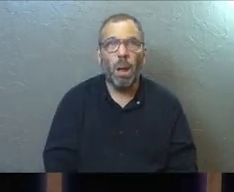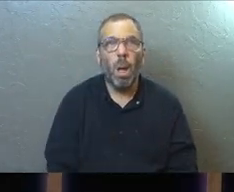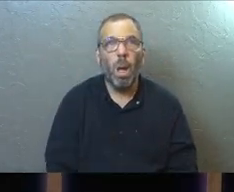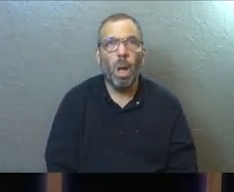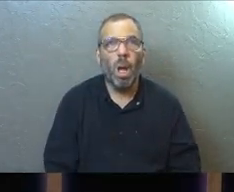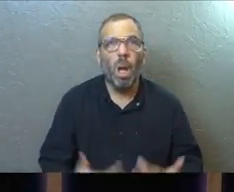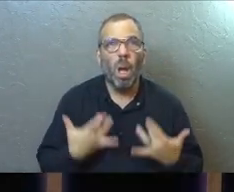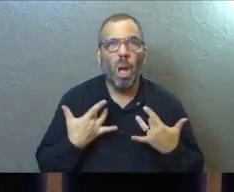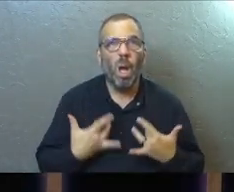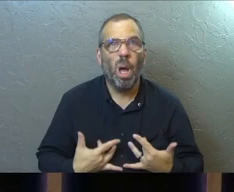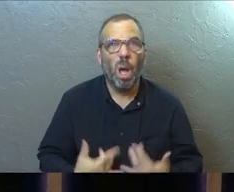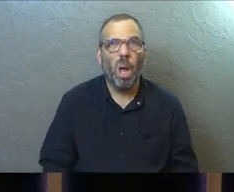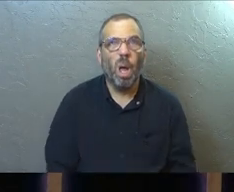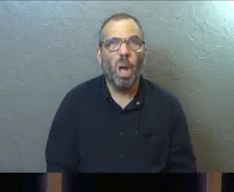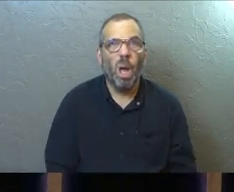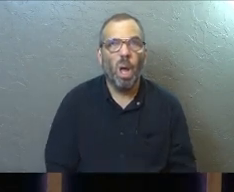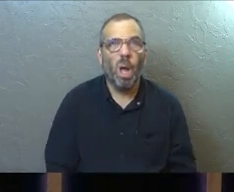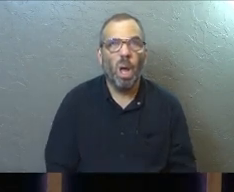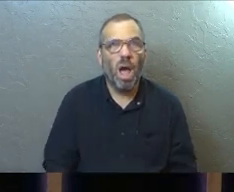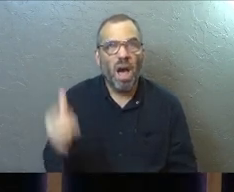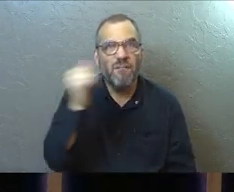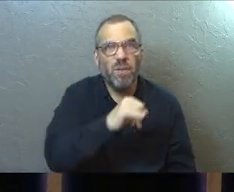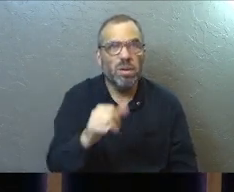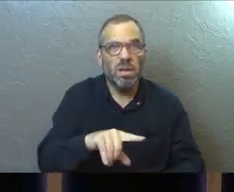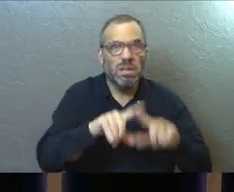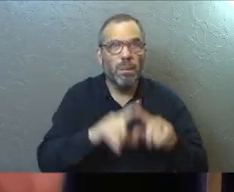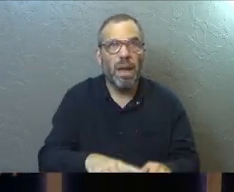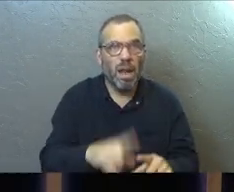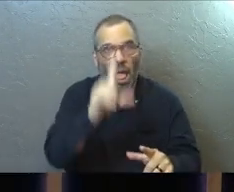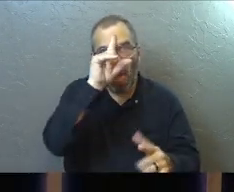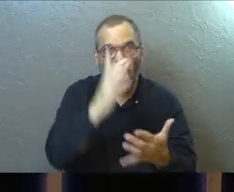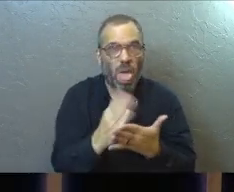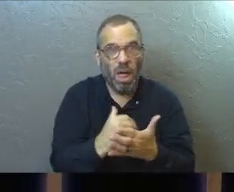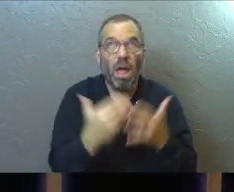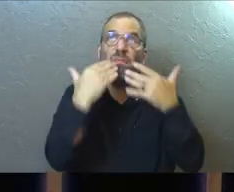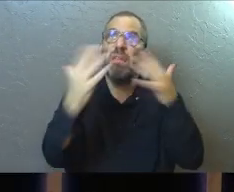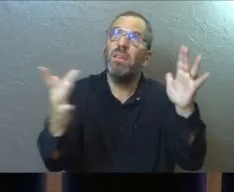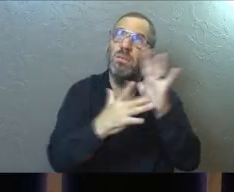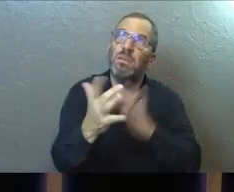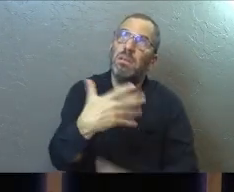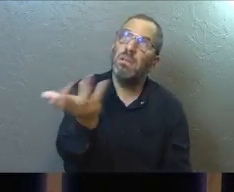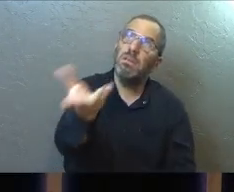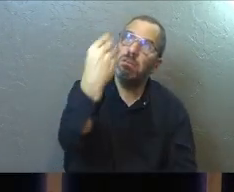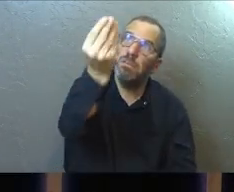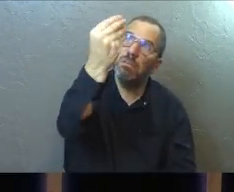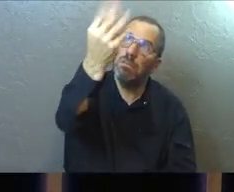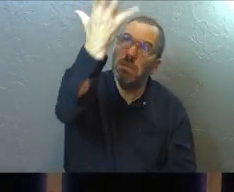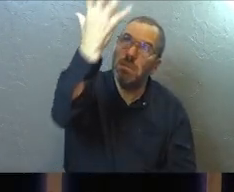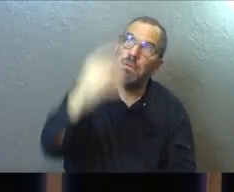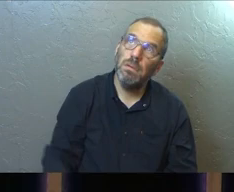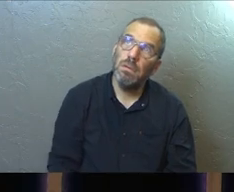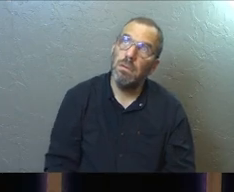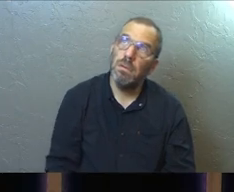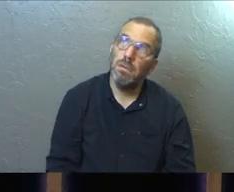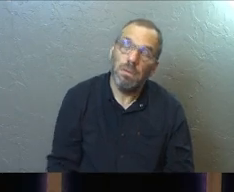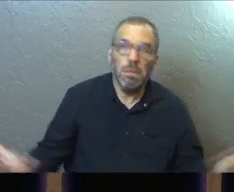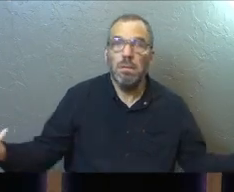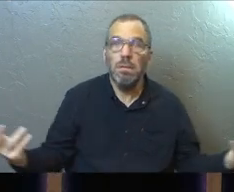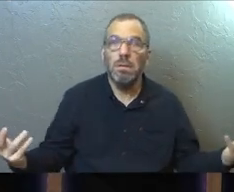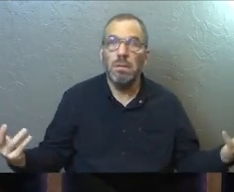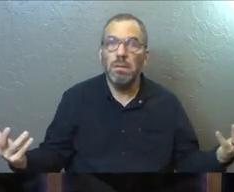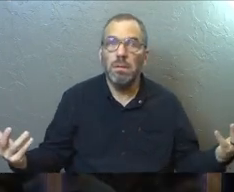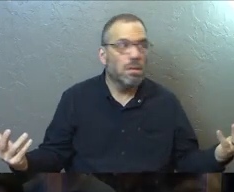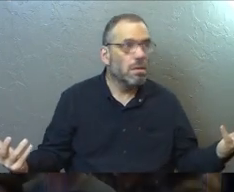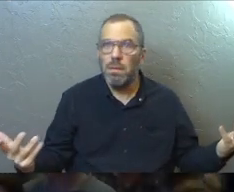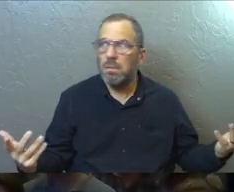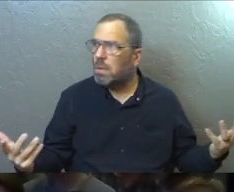yes? Foolish, dependent, warped will. Thank you, Jesus. Right?